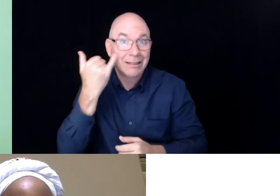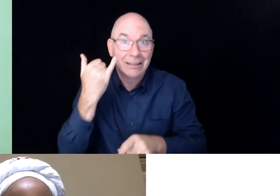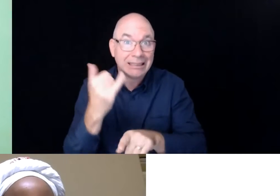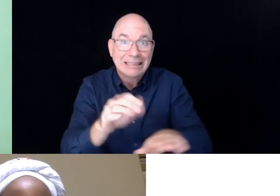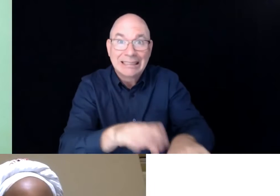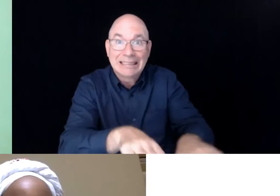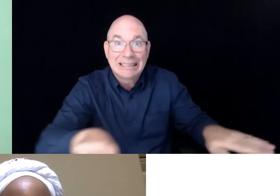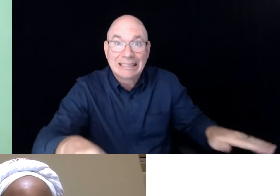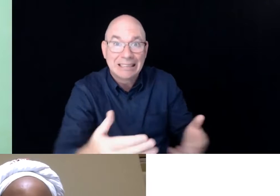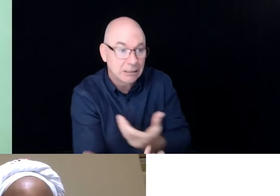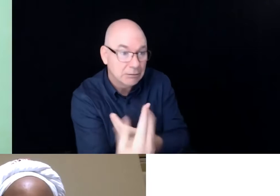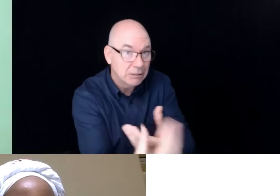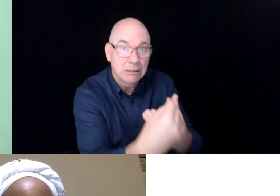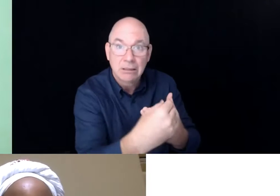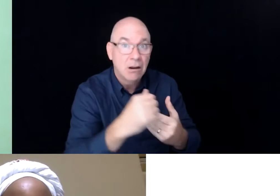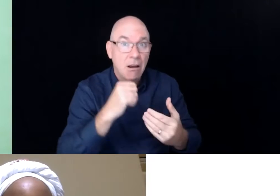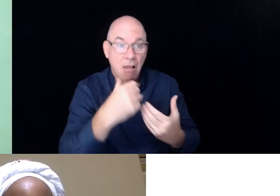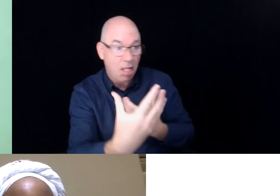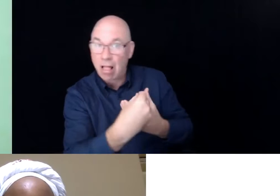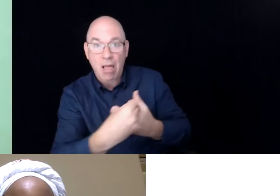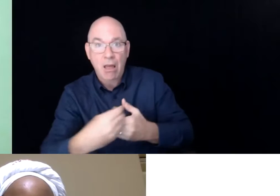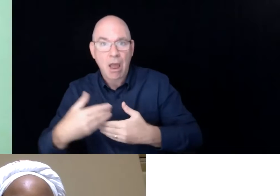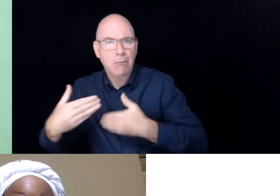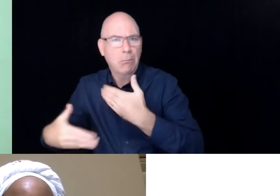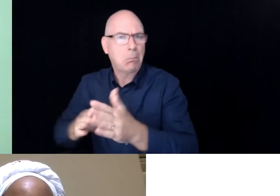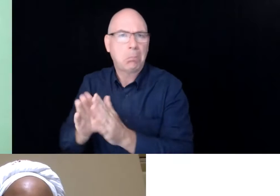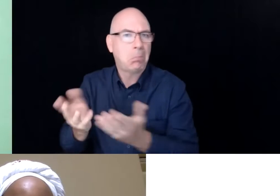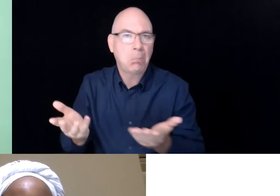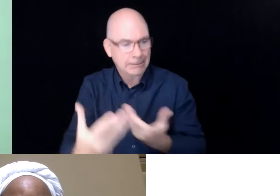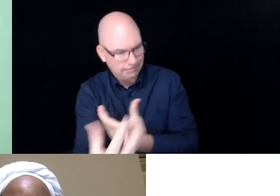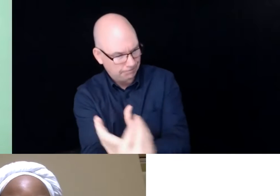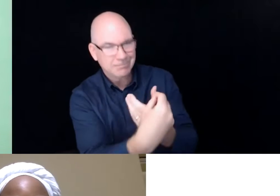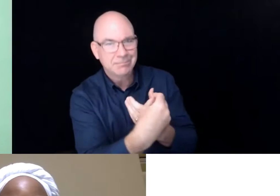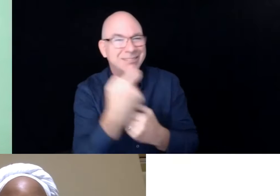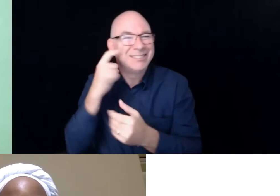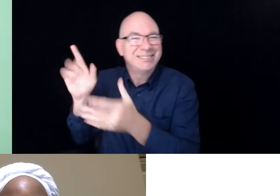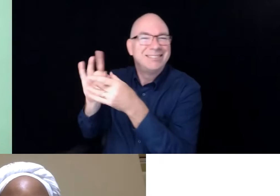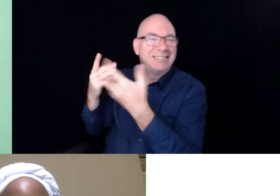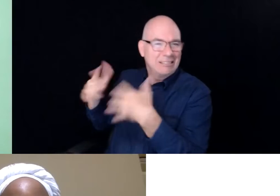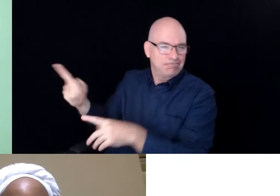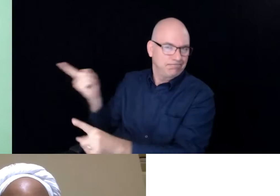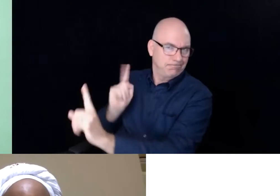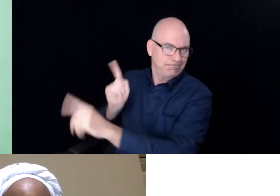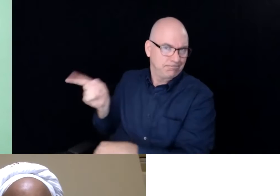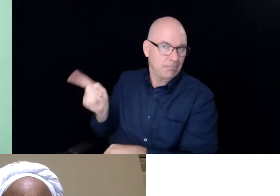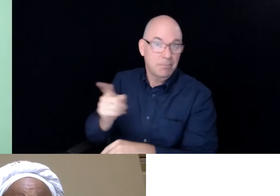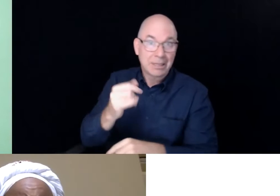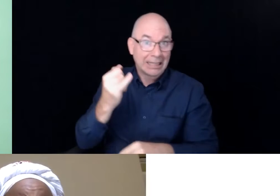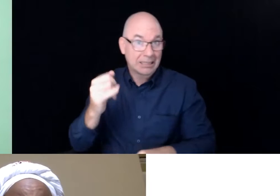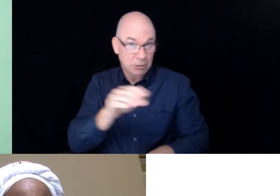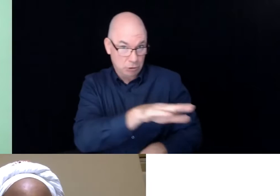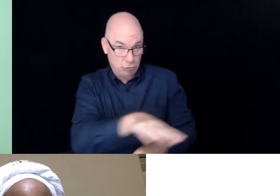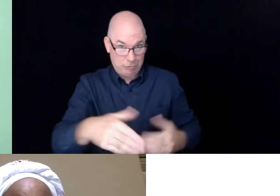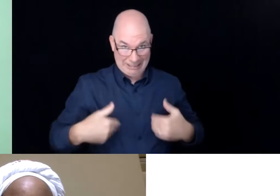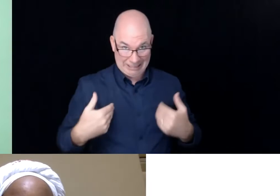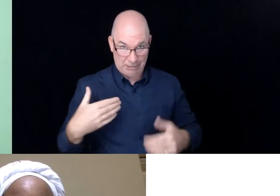from everybody. I hope I paraphrased well, but I think that's something that has really resonated with me, because if you're not able to empower young people in